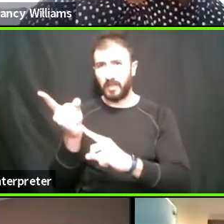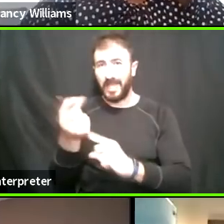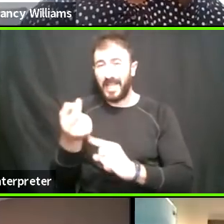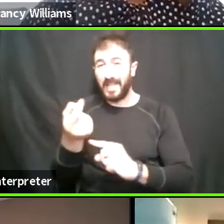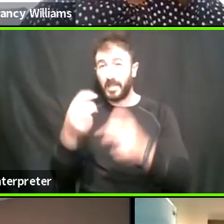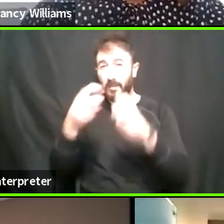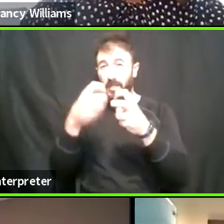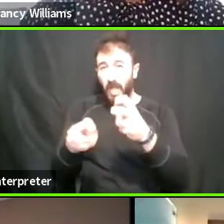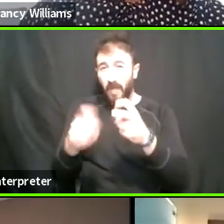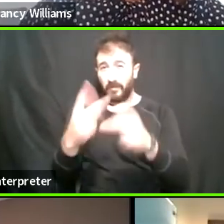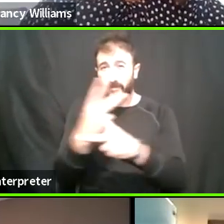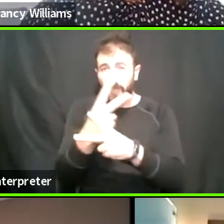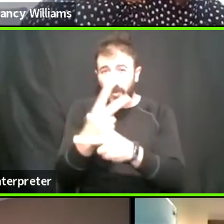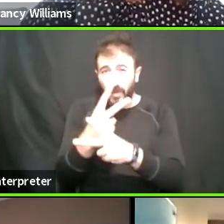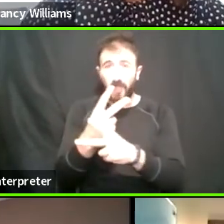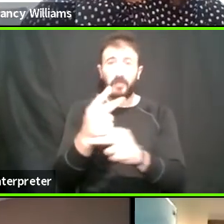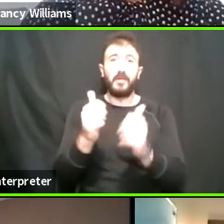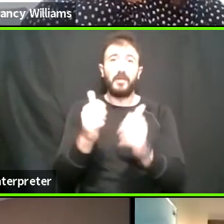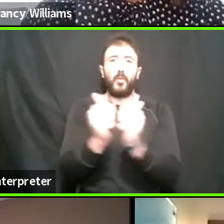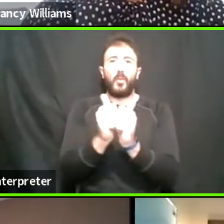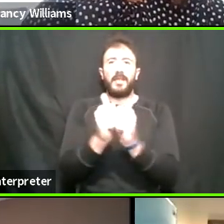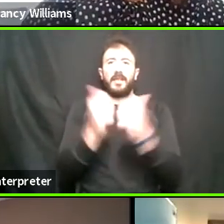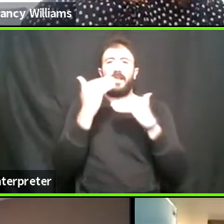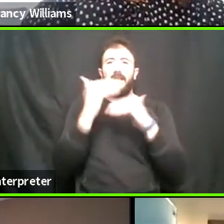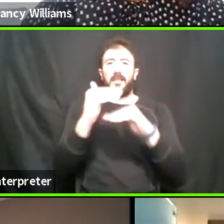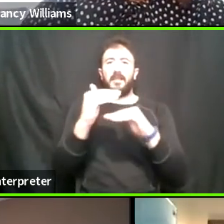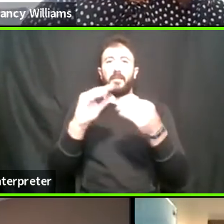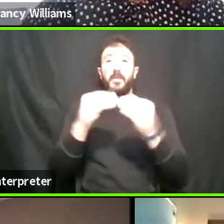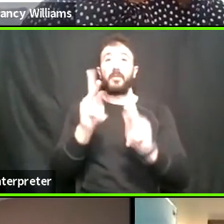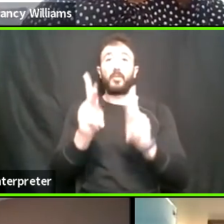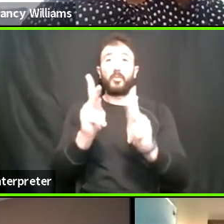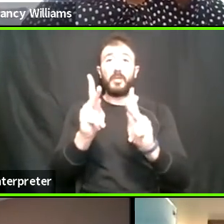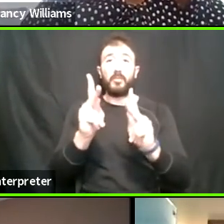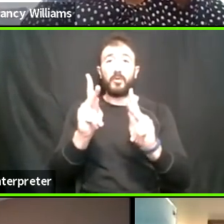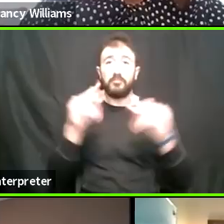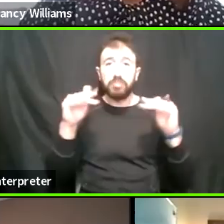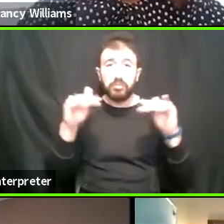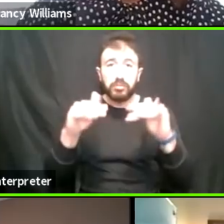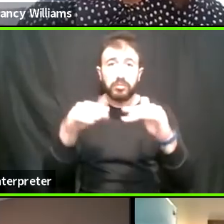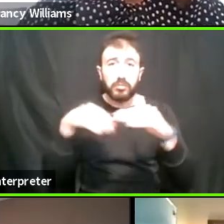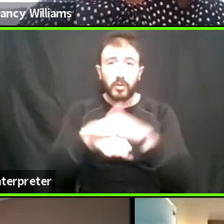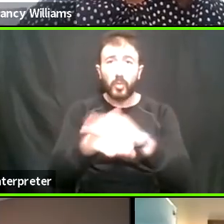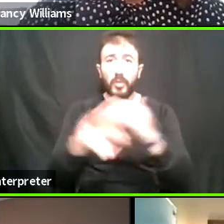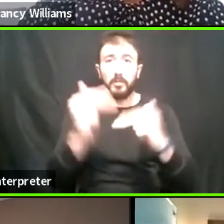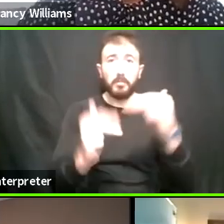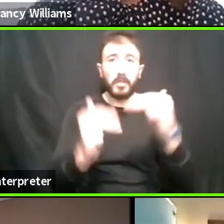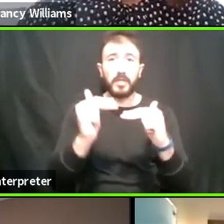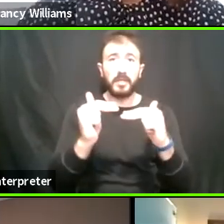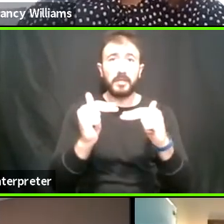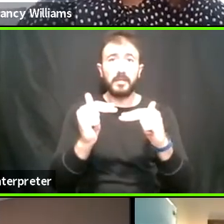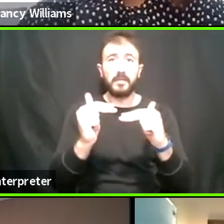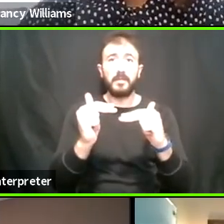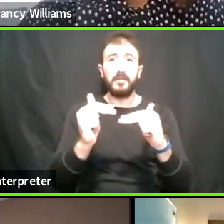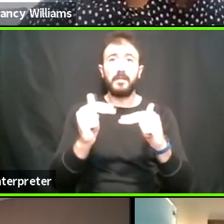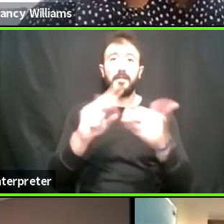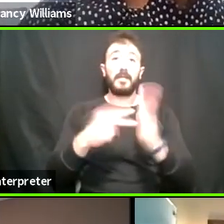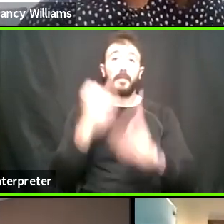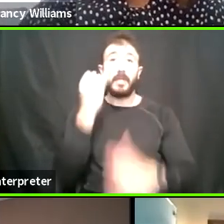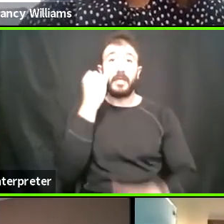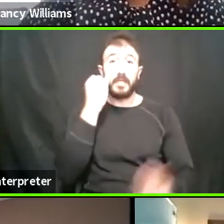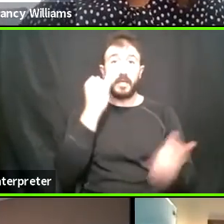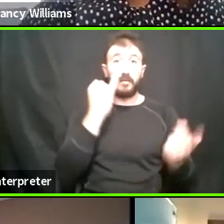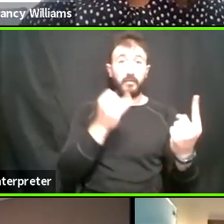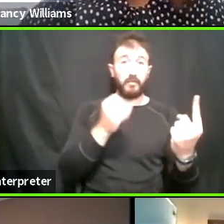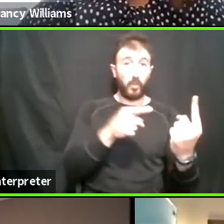have in our buildings, we're not looking at building-wide quarantines. And so we really, again, we want to keep